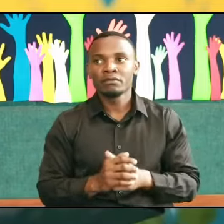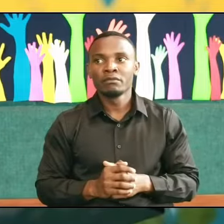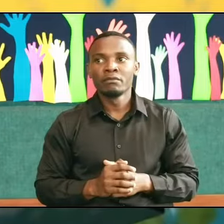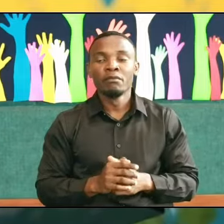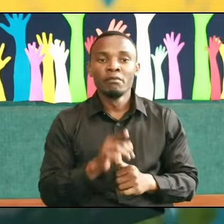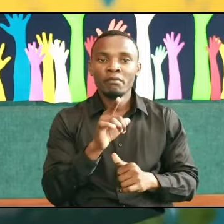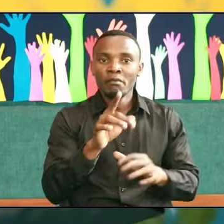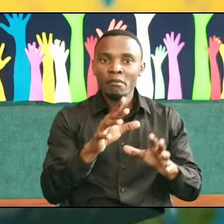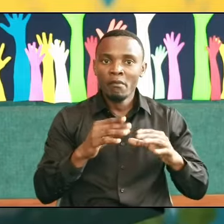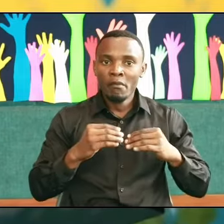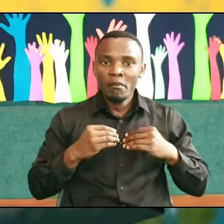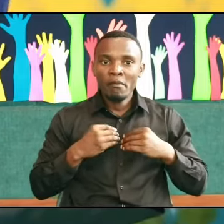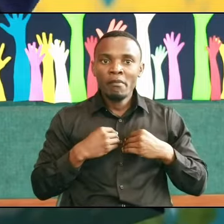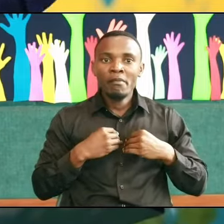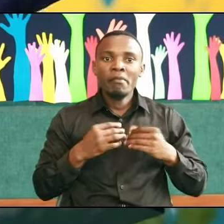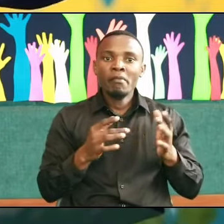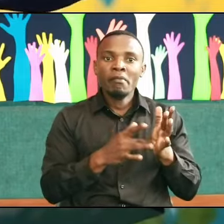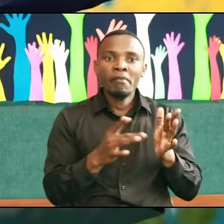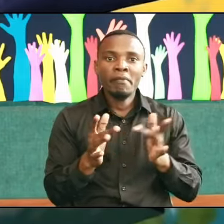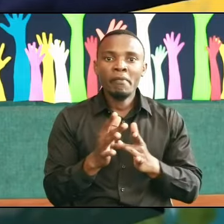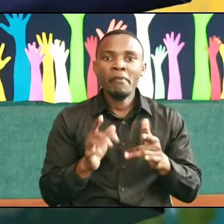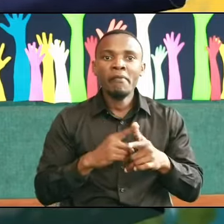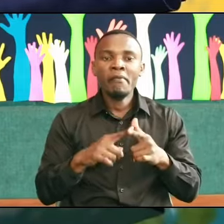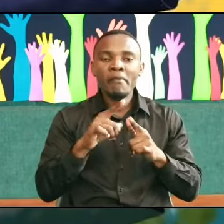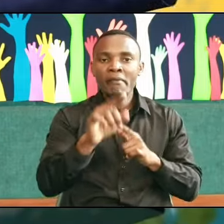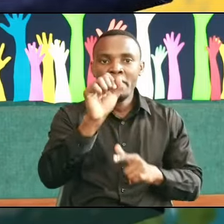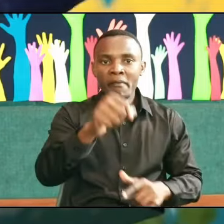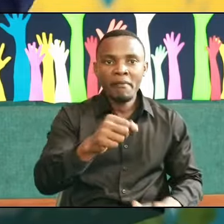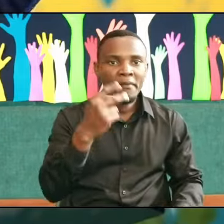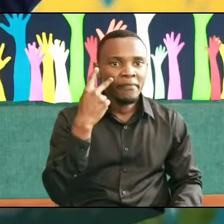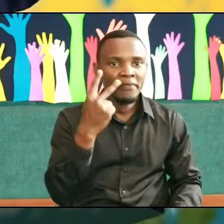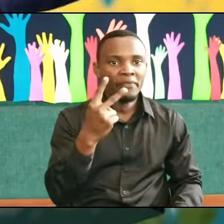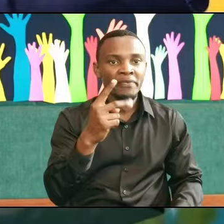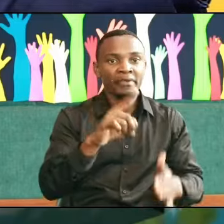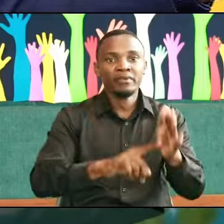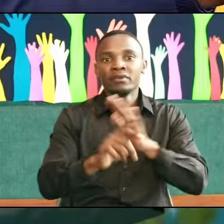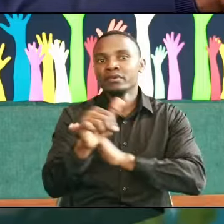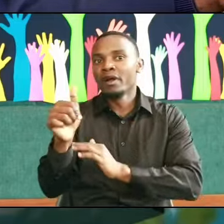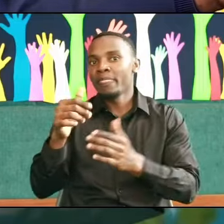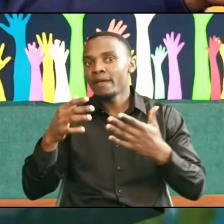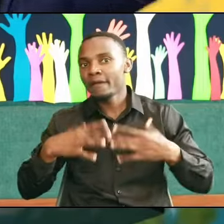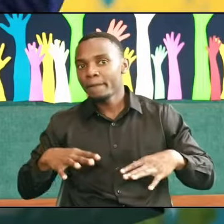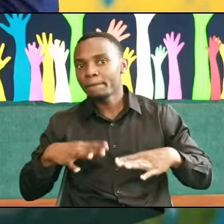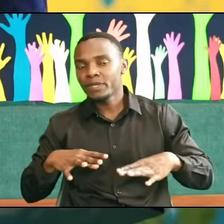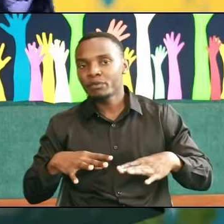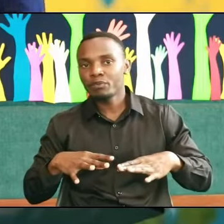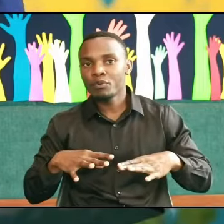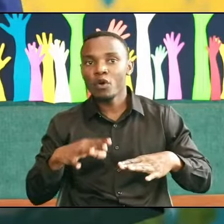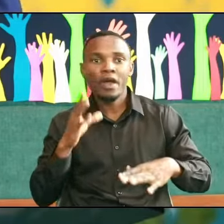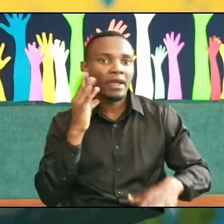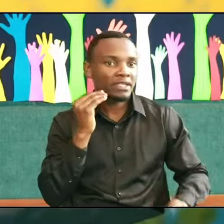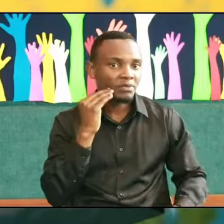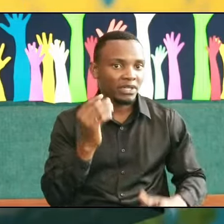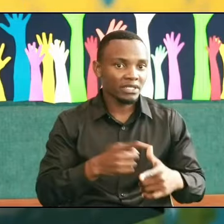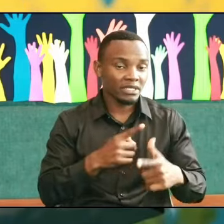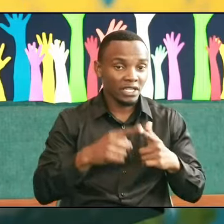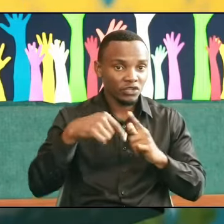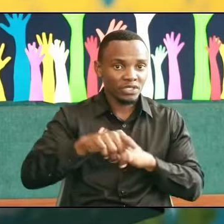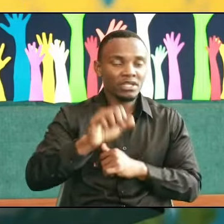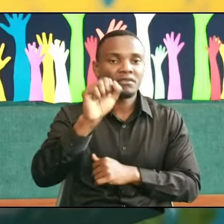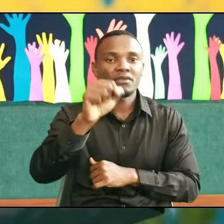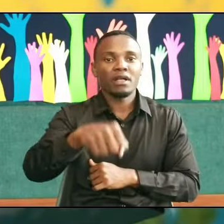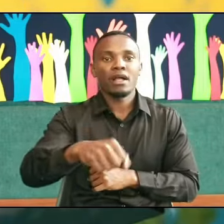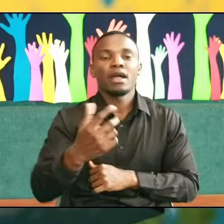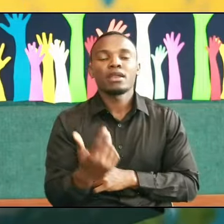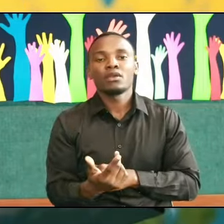walk with that man. You can then see what others are going through, what others are struggling with, and then you'll be able